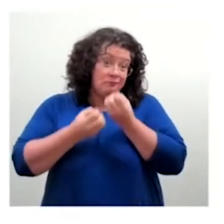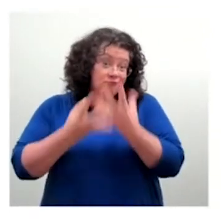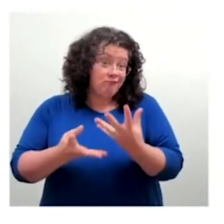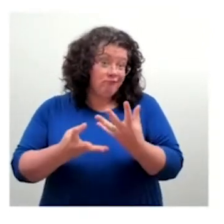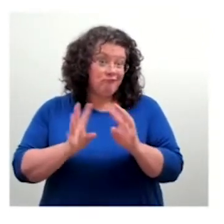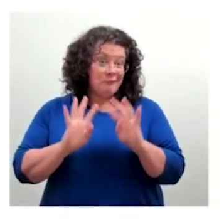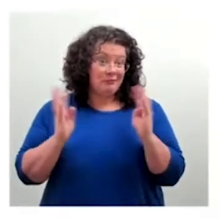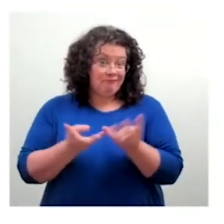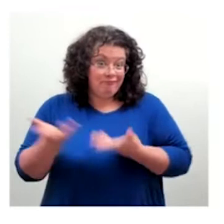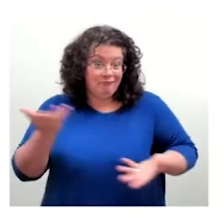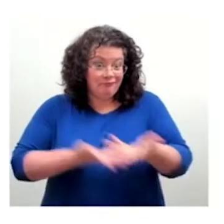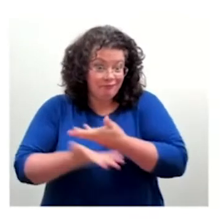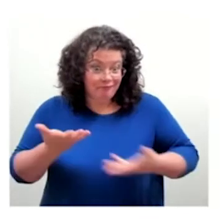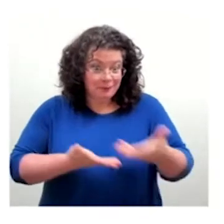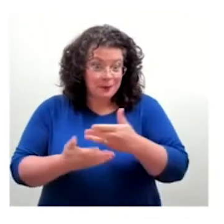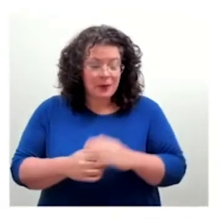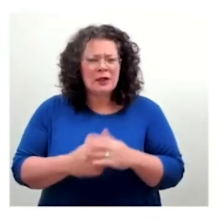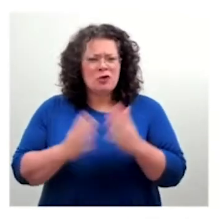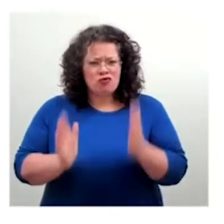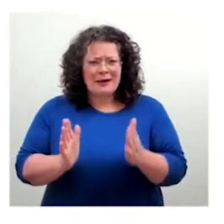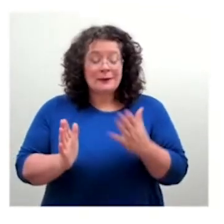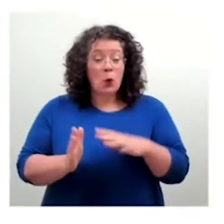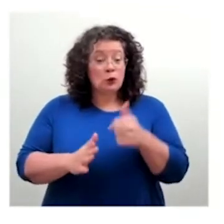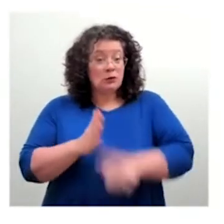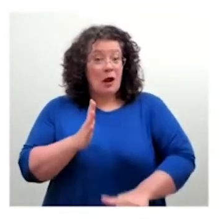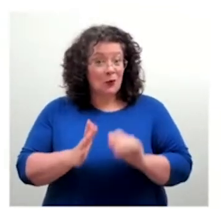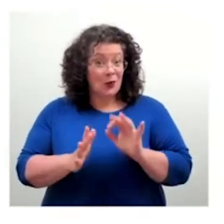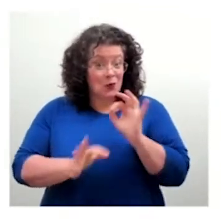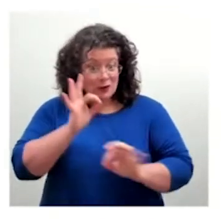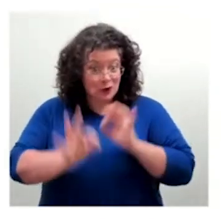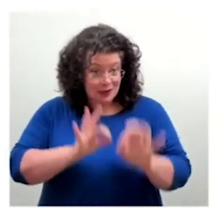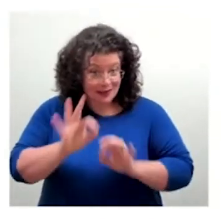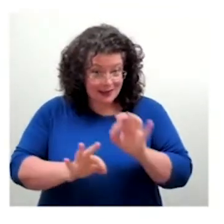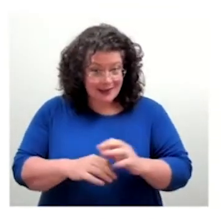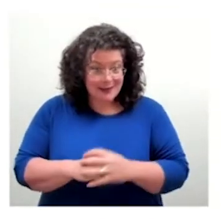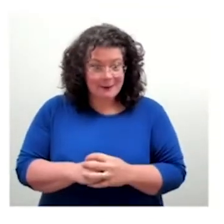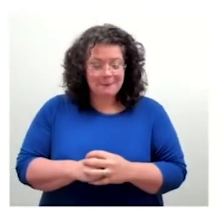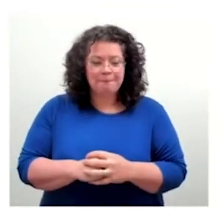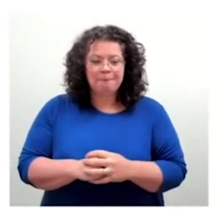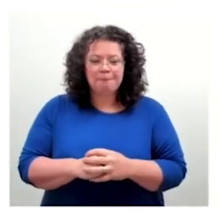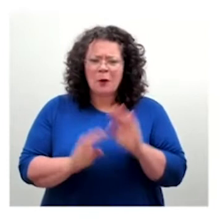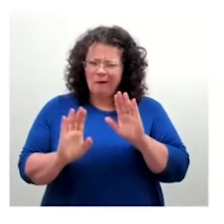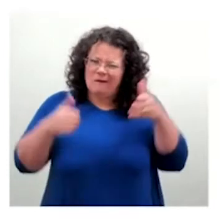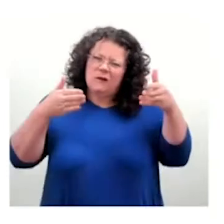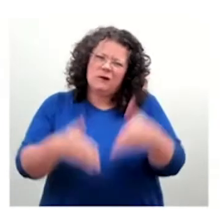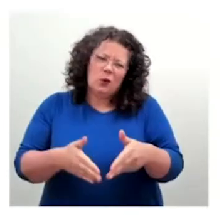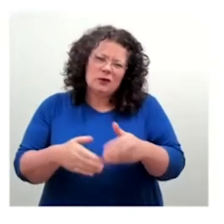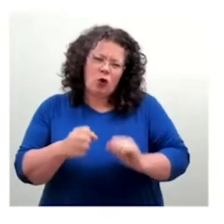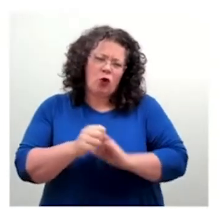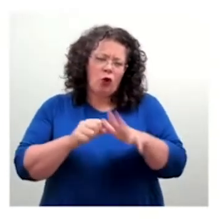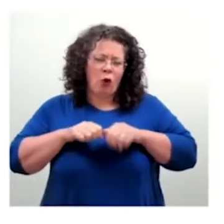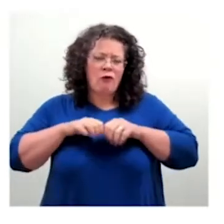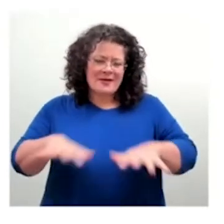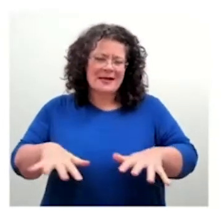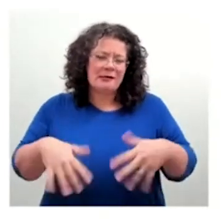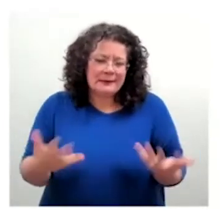on COVID, of course, because everything's about COVID right now. Has the COVID pandemic created or encouraged a greater sense of